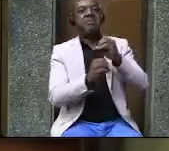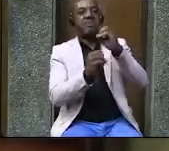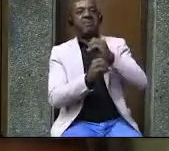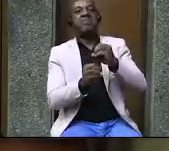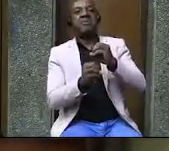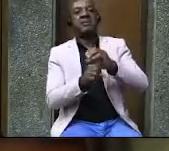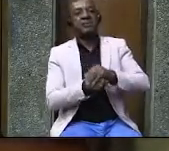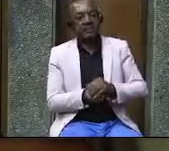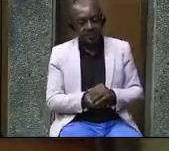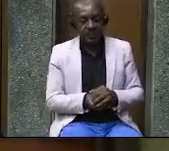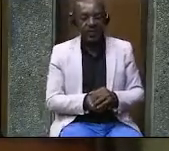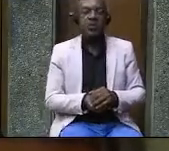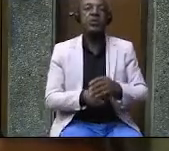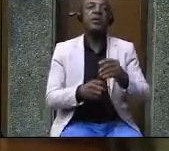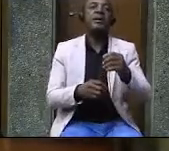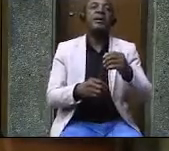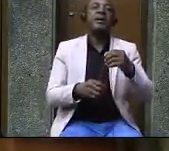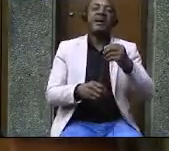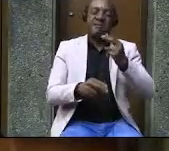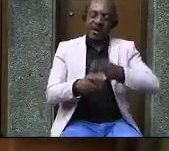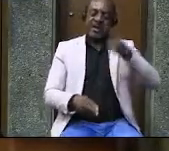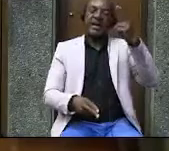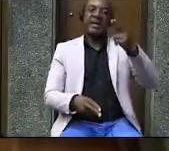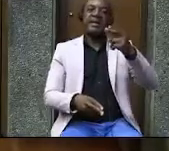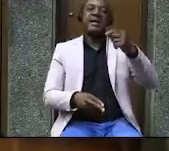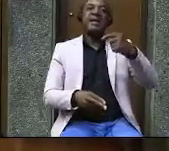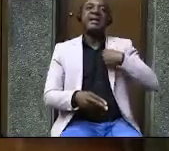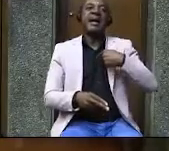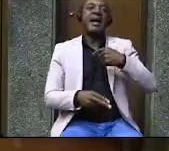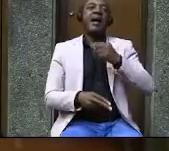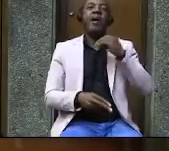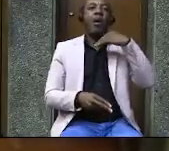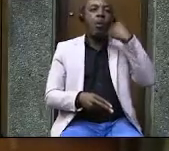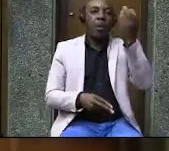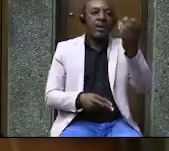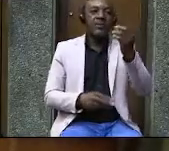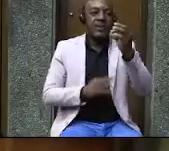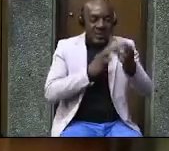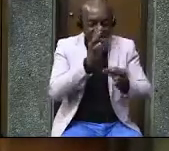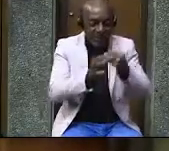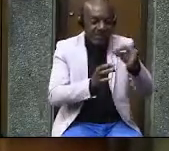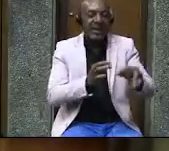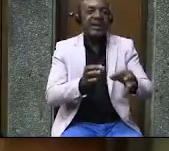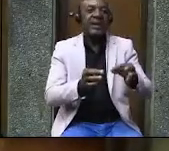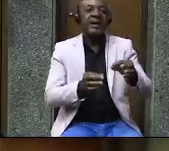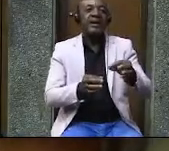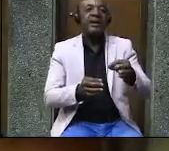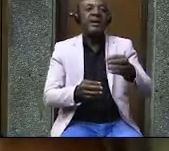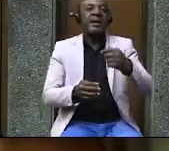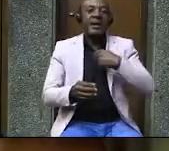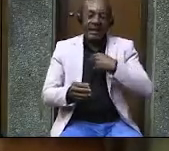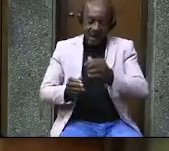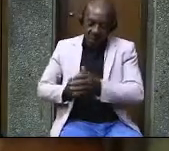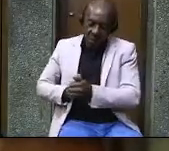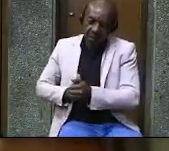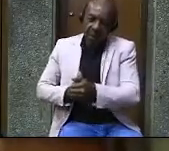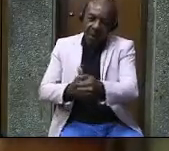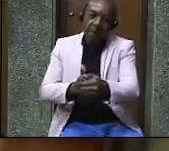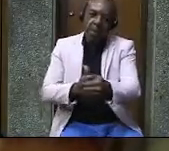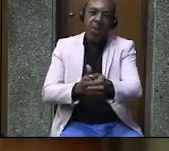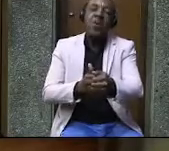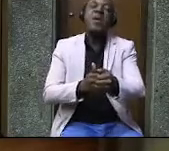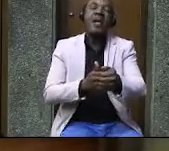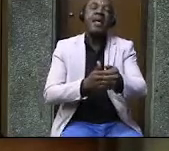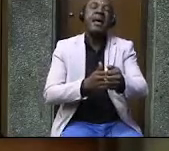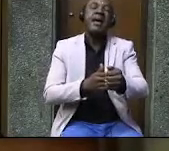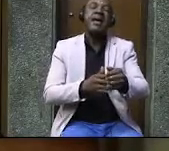So, kibata hoe kwala kaofel, we are not represented as batuaba, as chaba saranzo. The fact yaore, it is